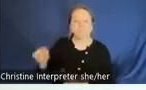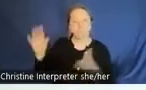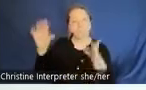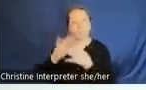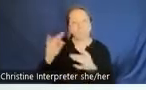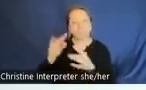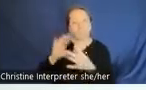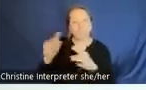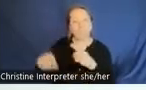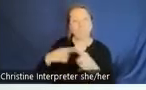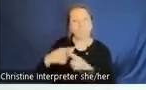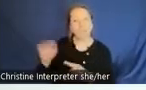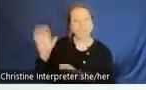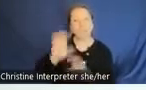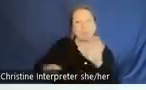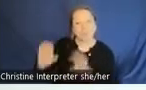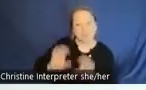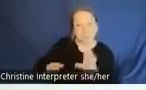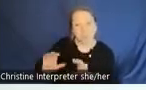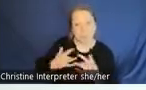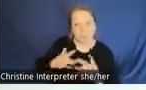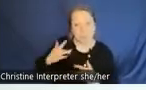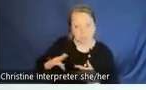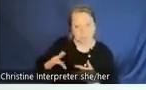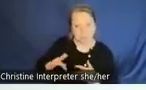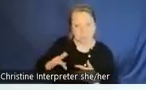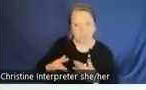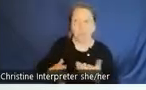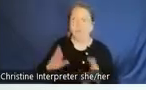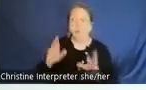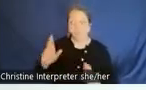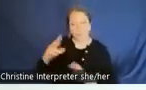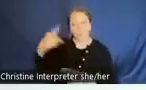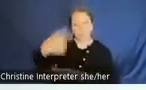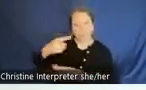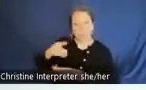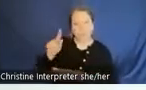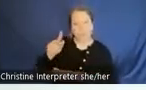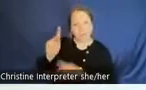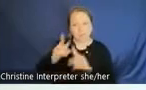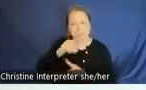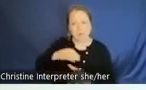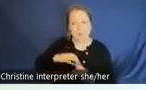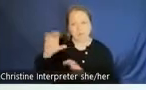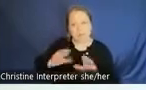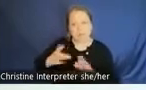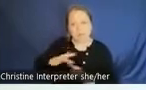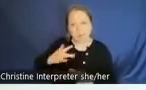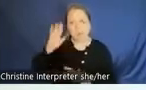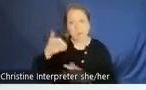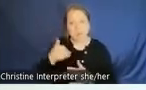sensitivities will have access to safe housing, healthcare, and social services.